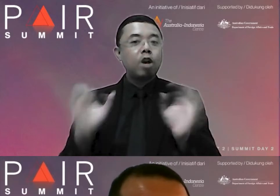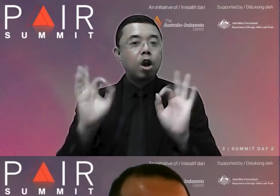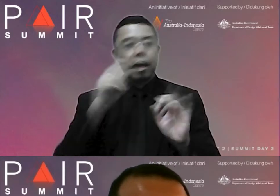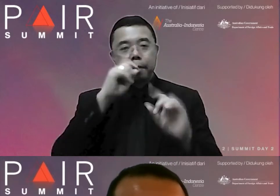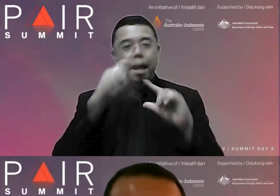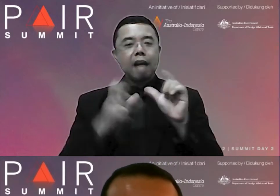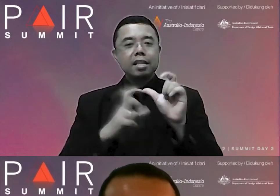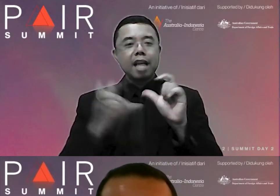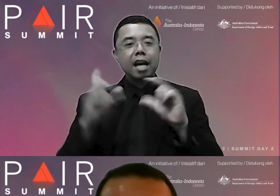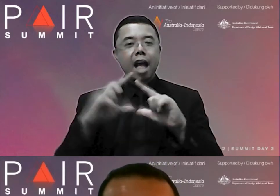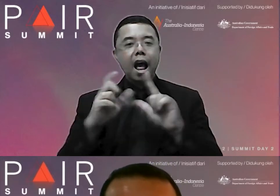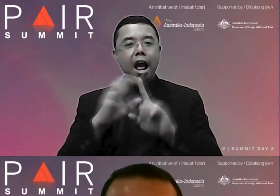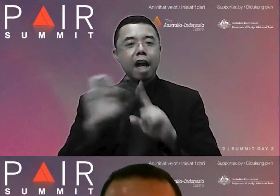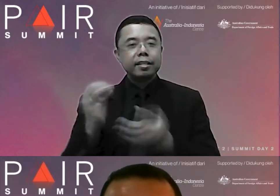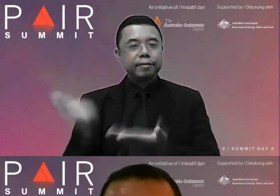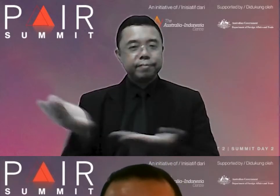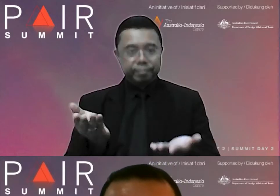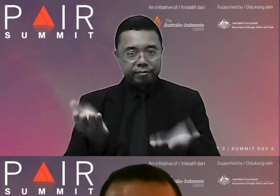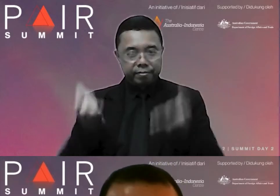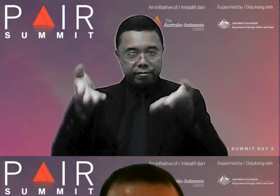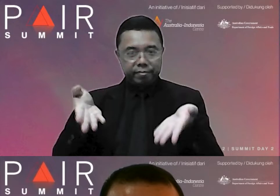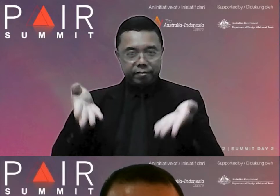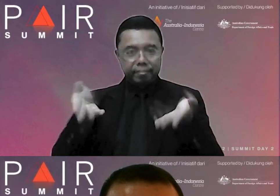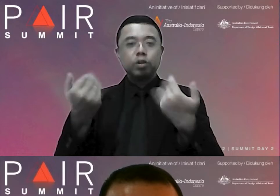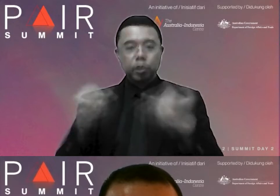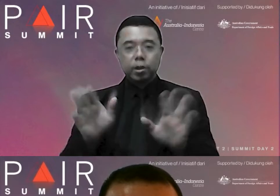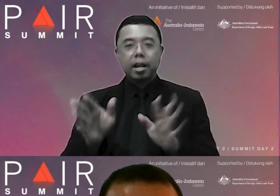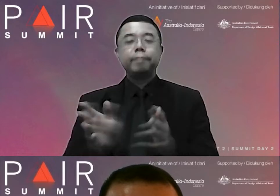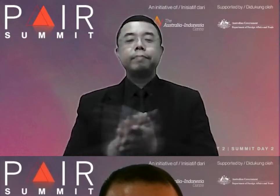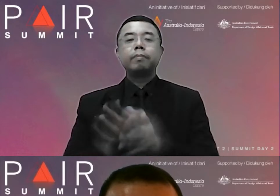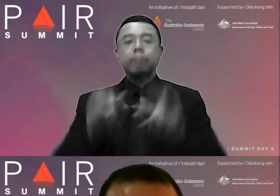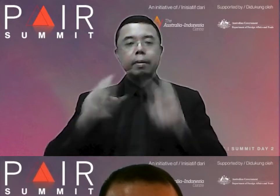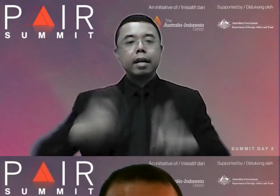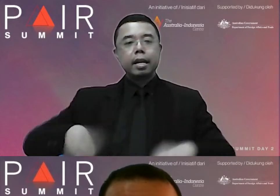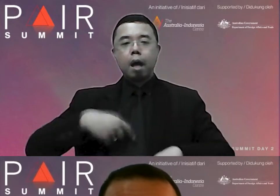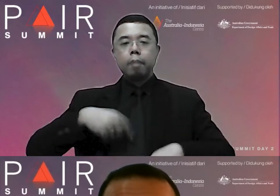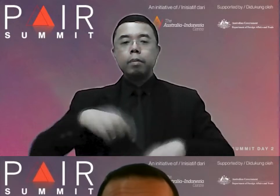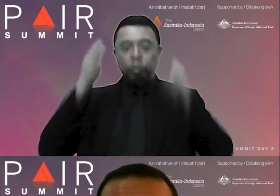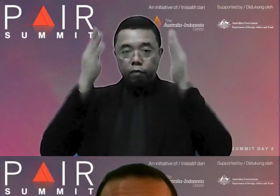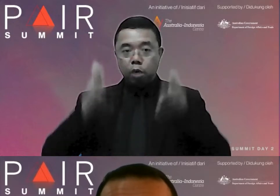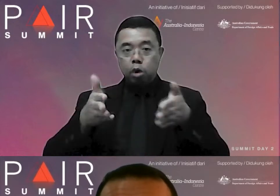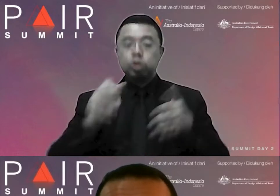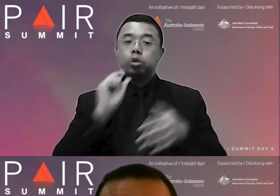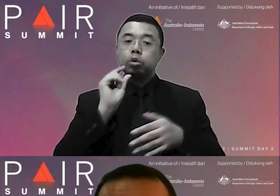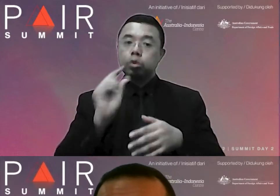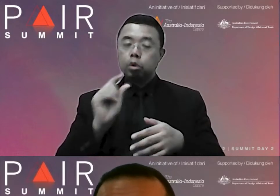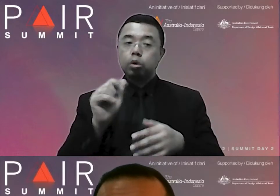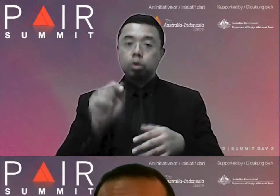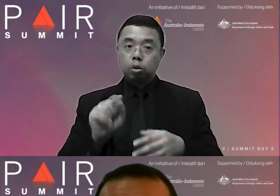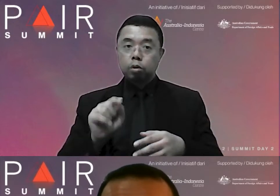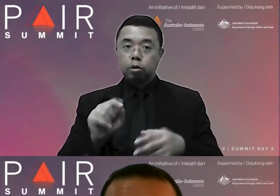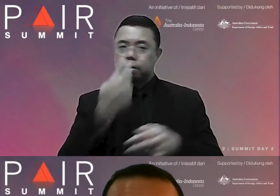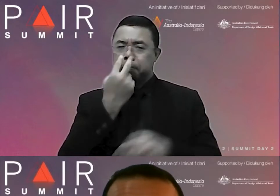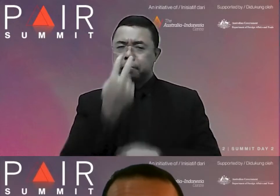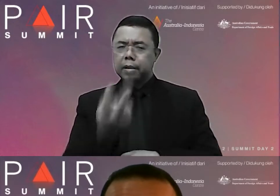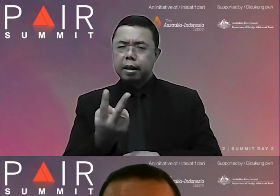our study actually focused on the looking at the uptaking of preventive measure